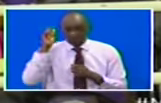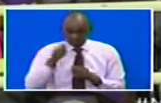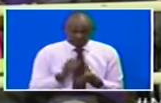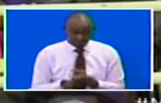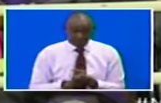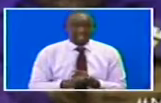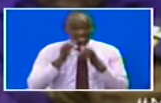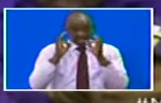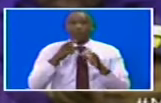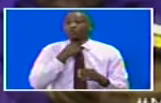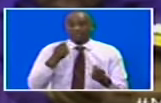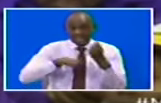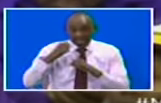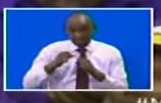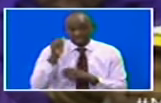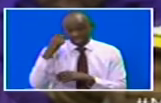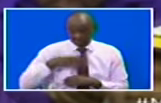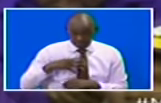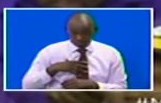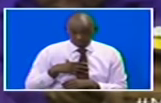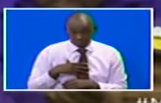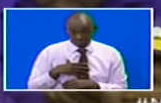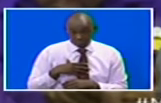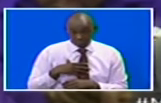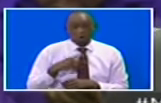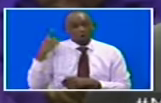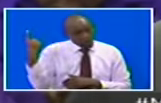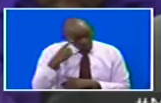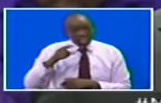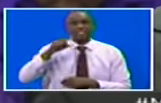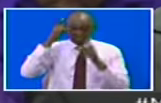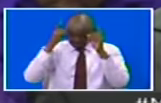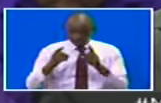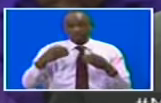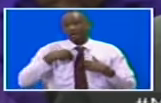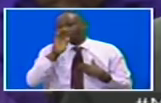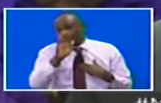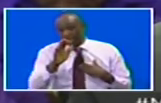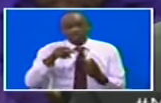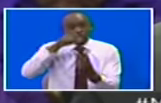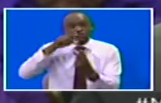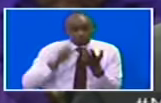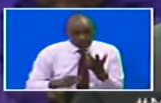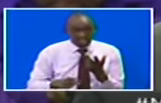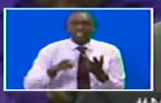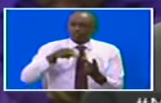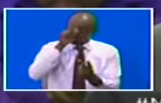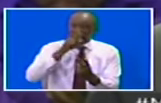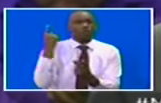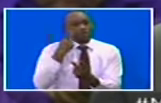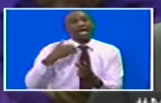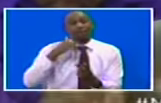you want action as a Kenyan, the only choice that you've got, the only assured choice that you've